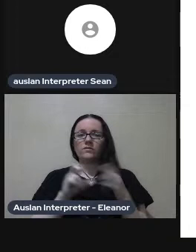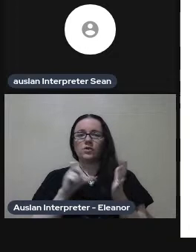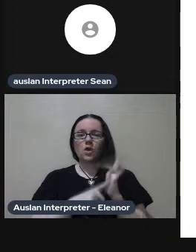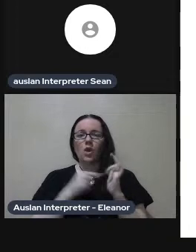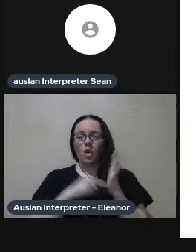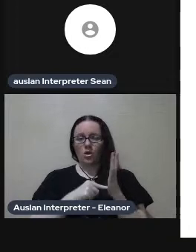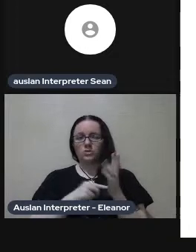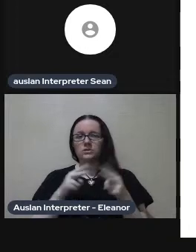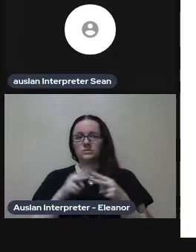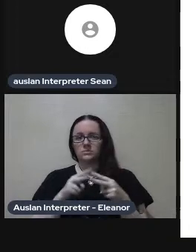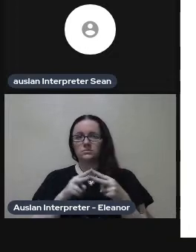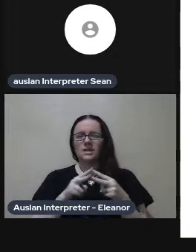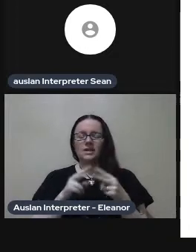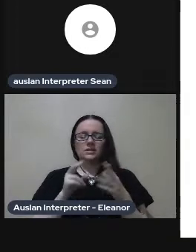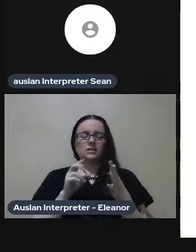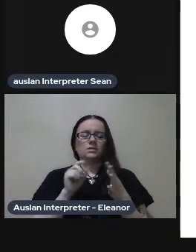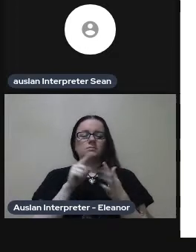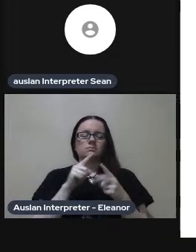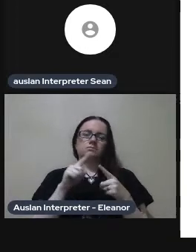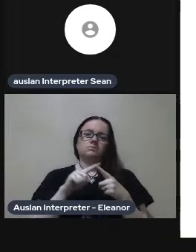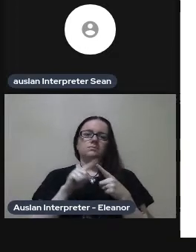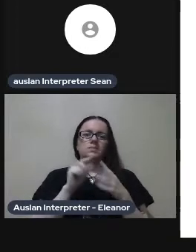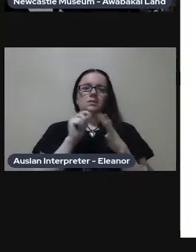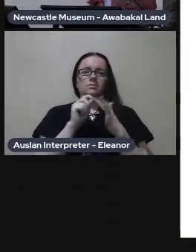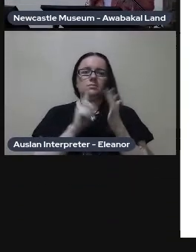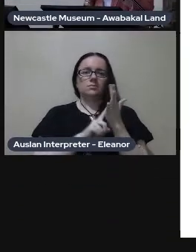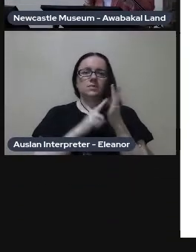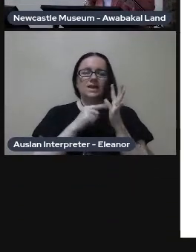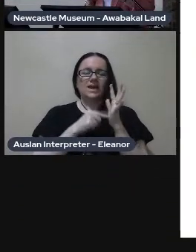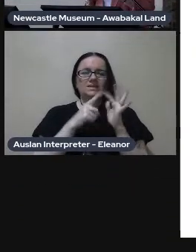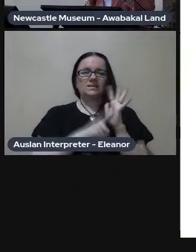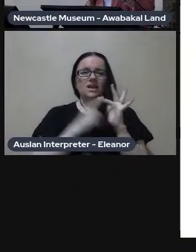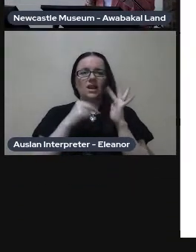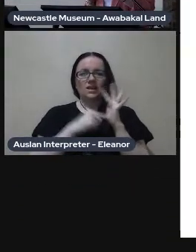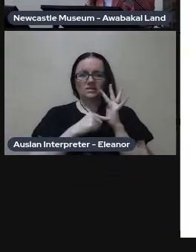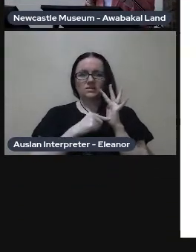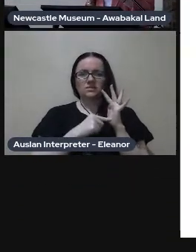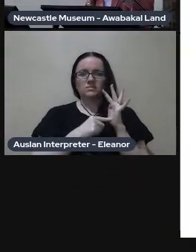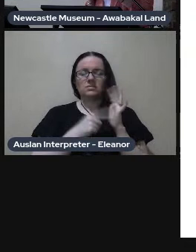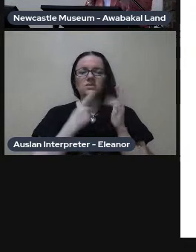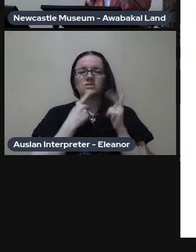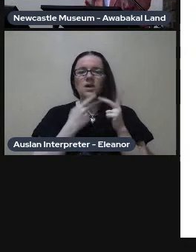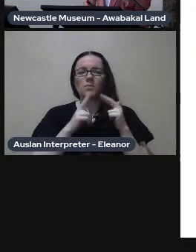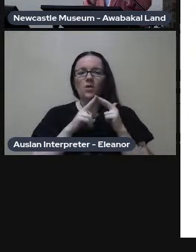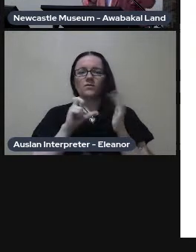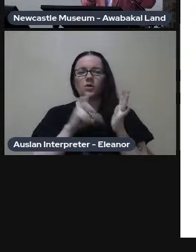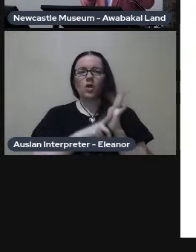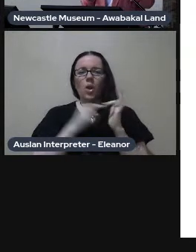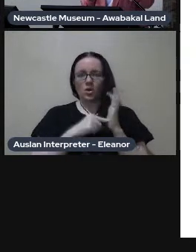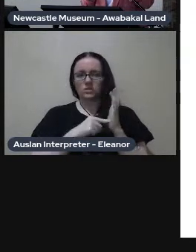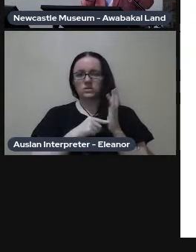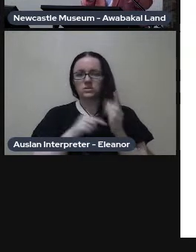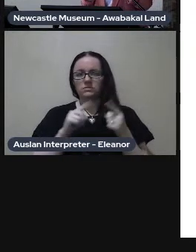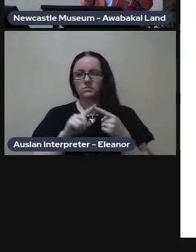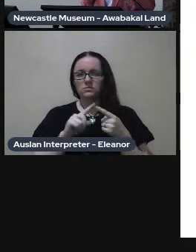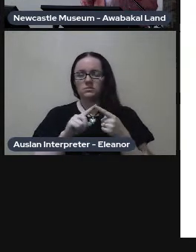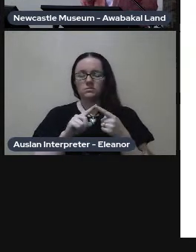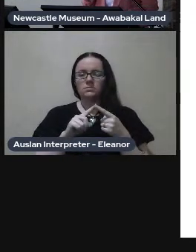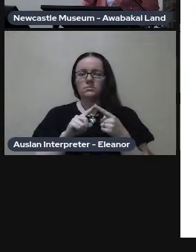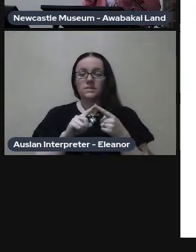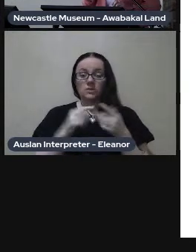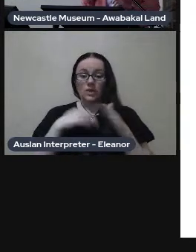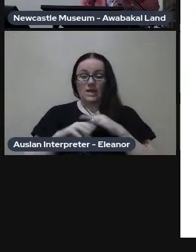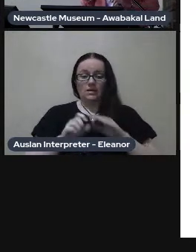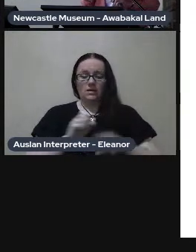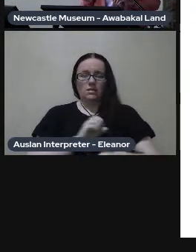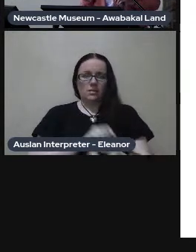plugs. We have platelets in addition to red blood cells circulating in our blood. When the platelets